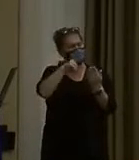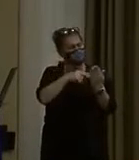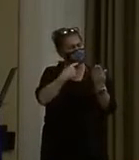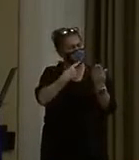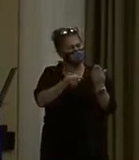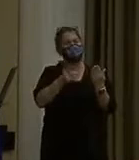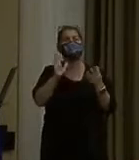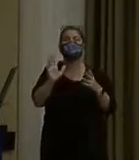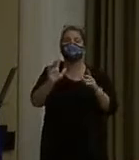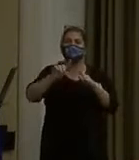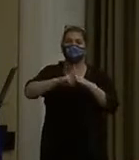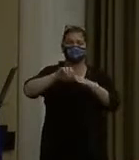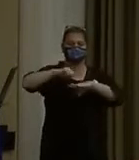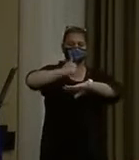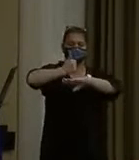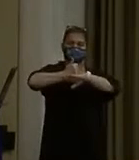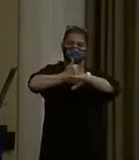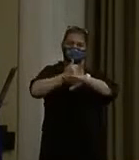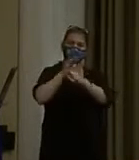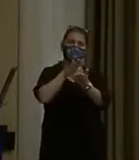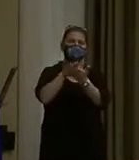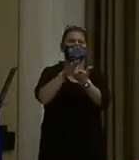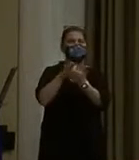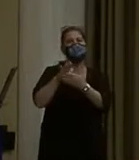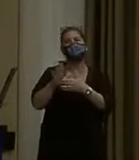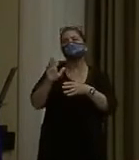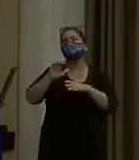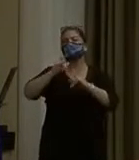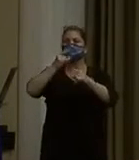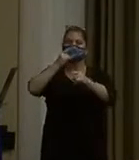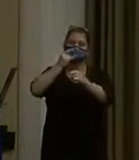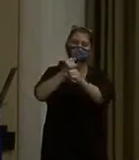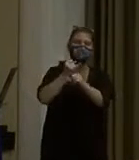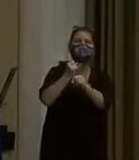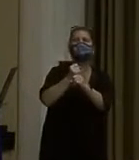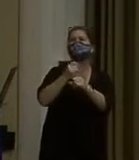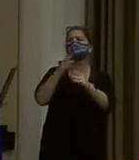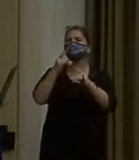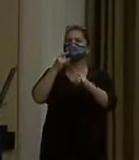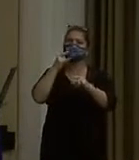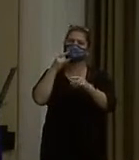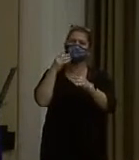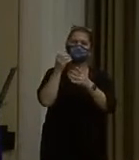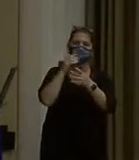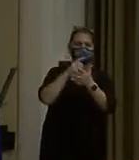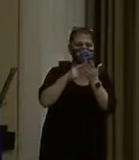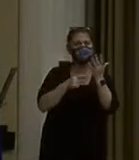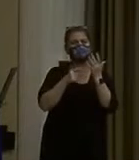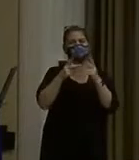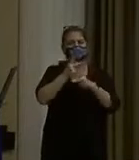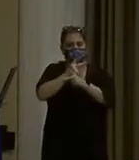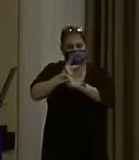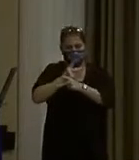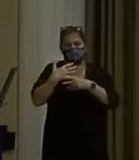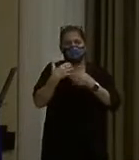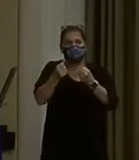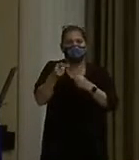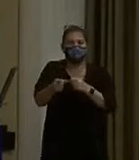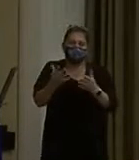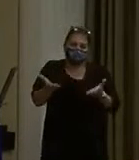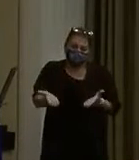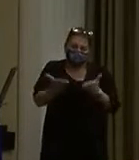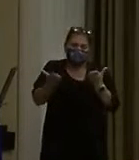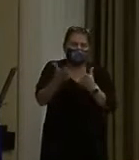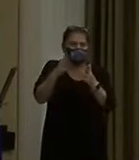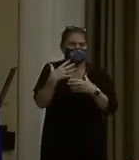And so they went about establishing sanitariums, clinics, and other healthcare facilities to help bolster